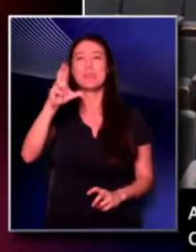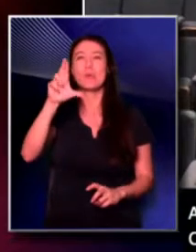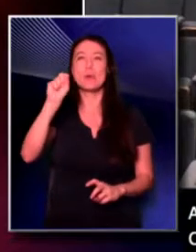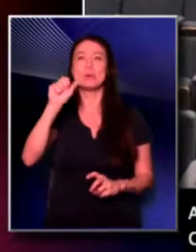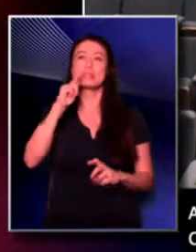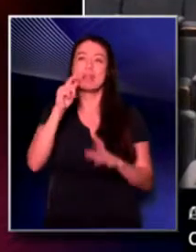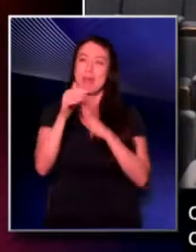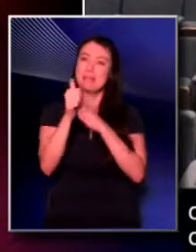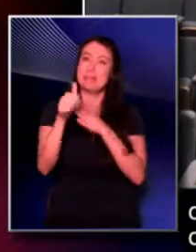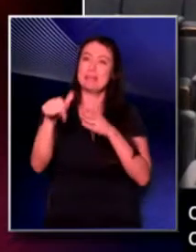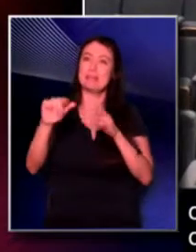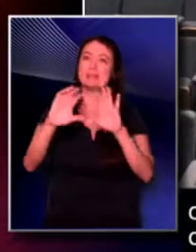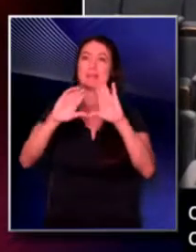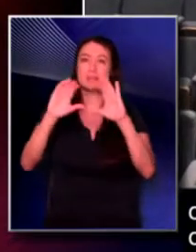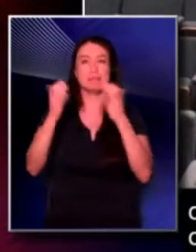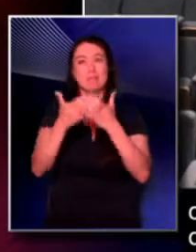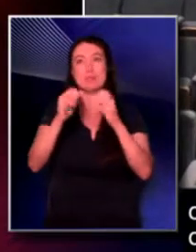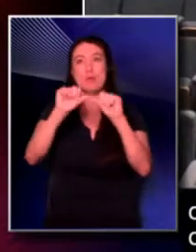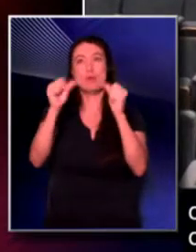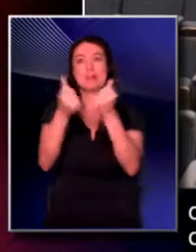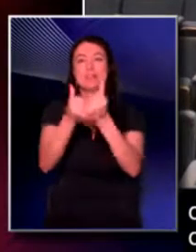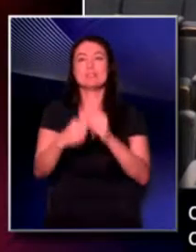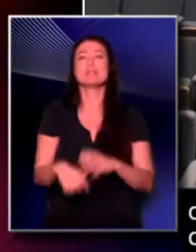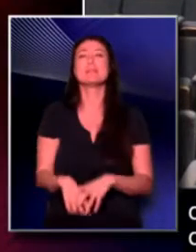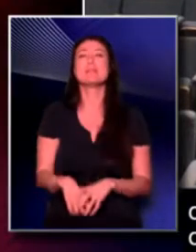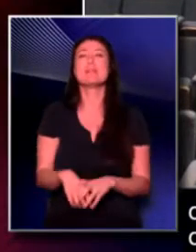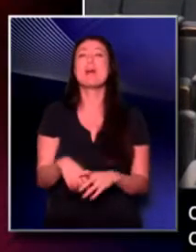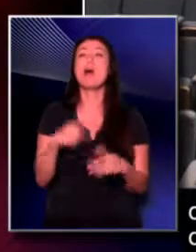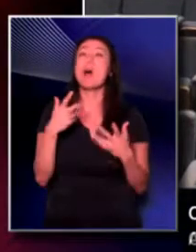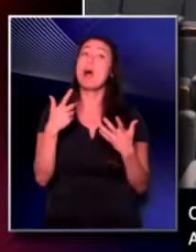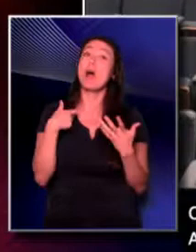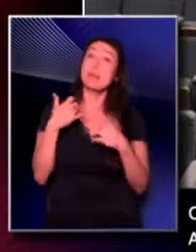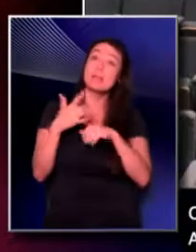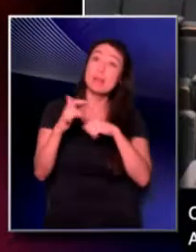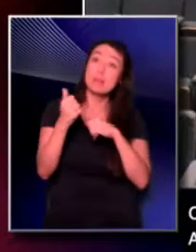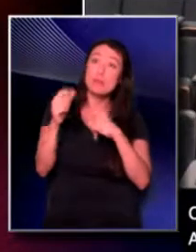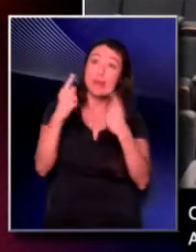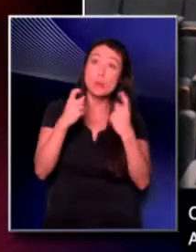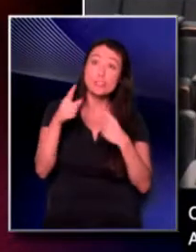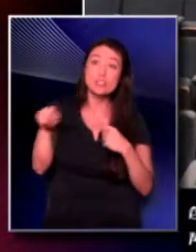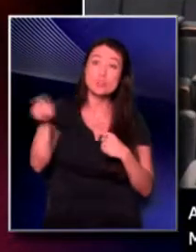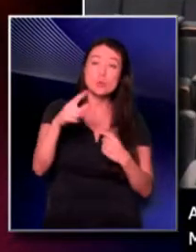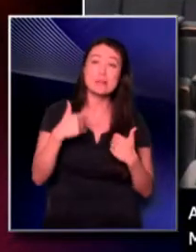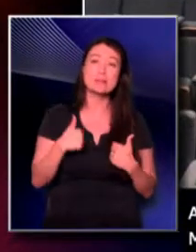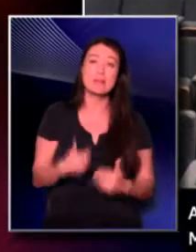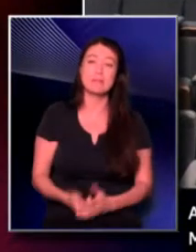organization. At this time, I'd like to make myself available for any questions that you may have.